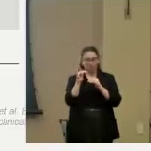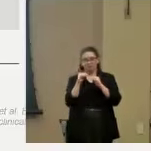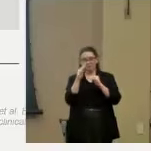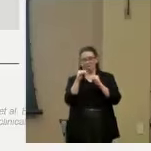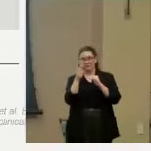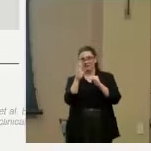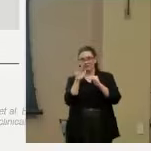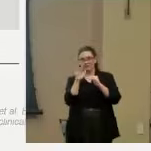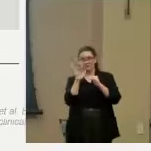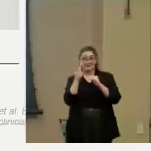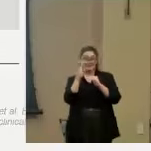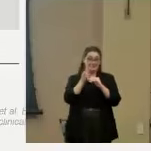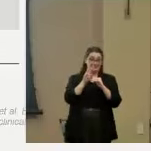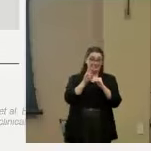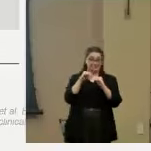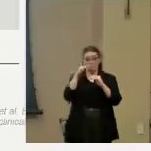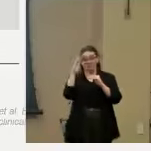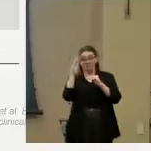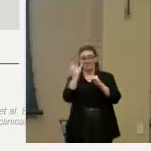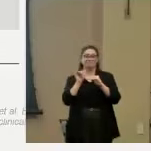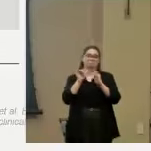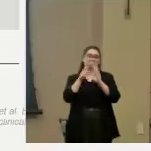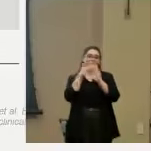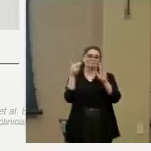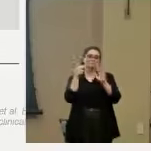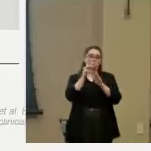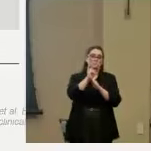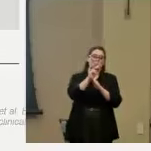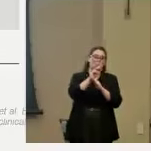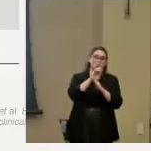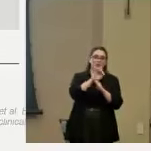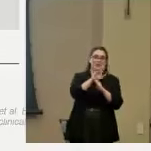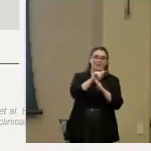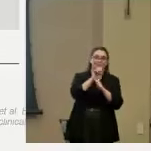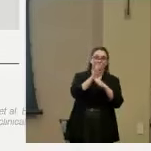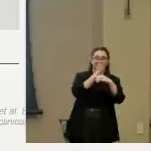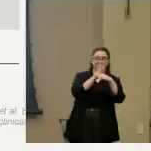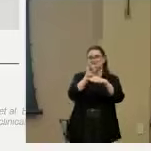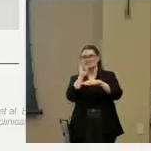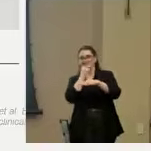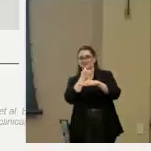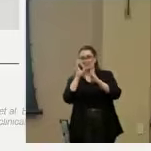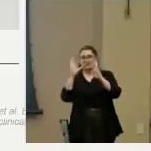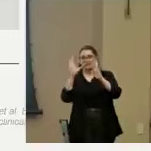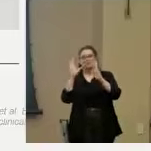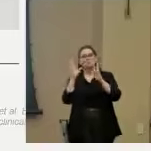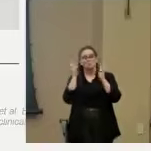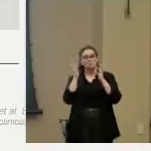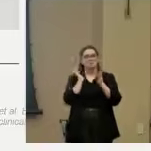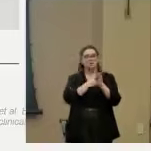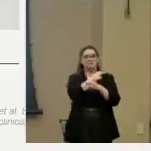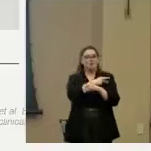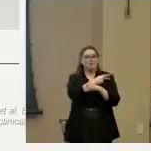SLEDAI of 6 or above is considered severe, moderate to severe. So these patients came in with pretty active